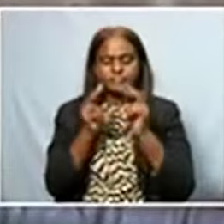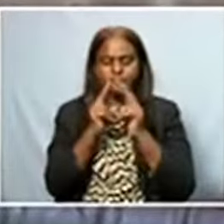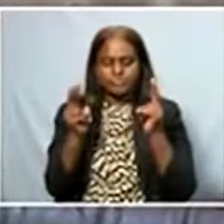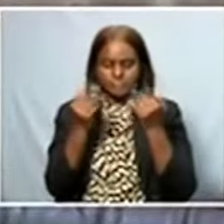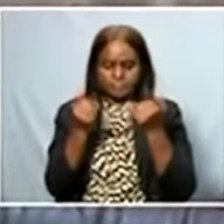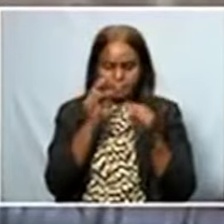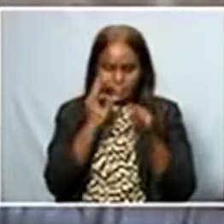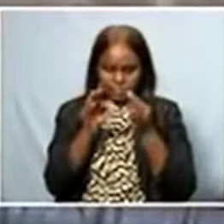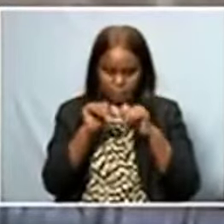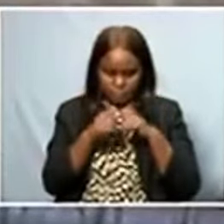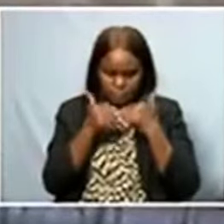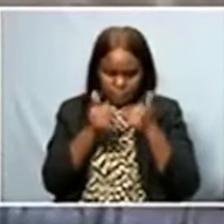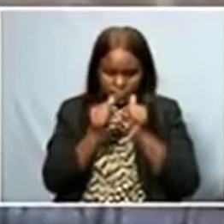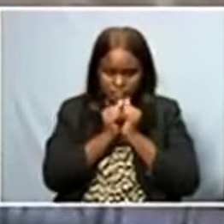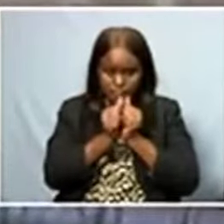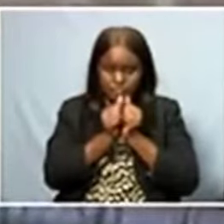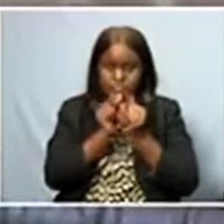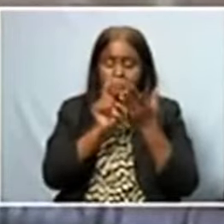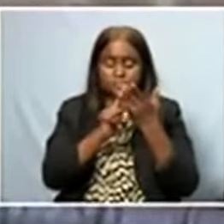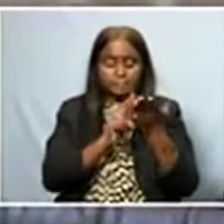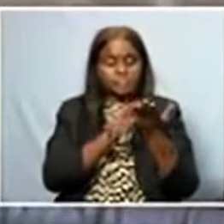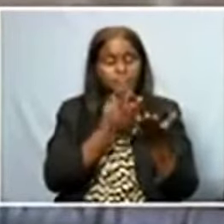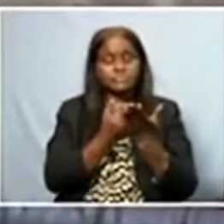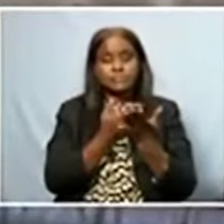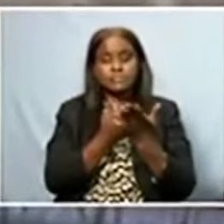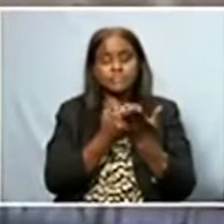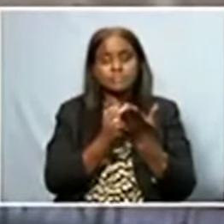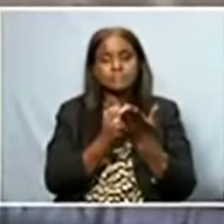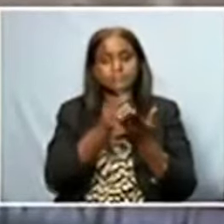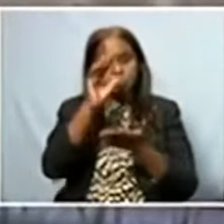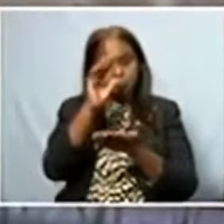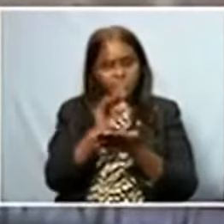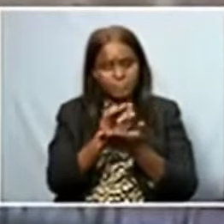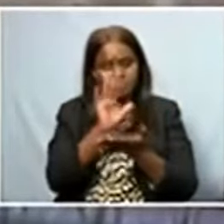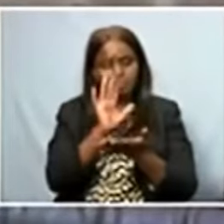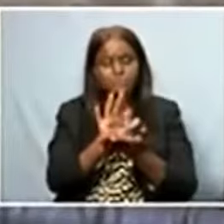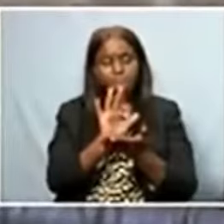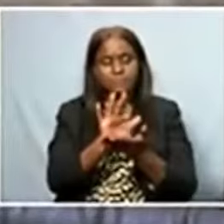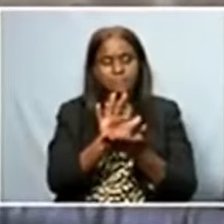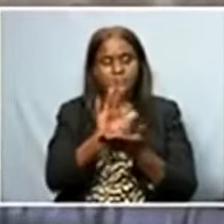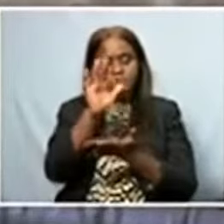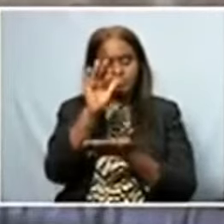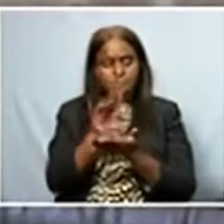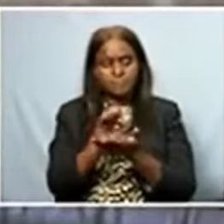So, if we go with the status quo, you are reducing